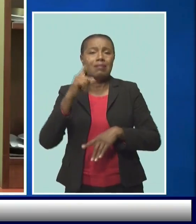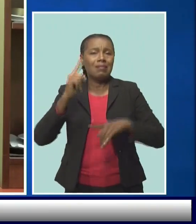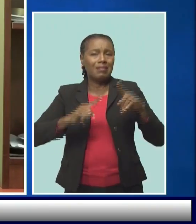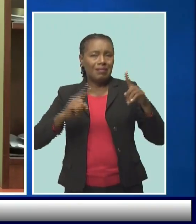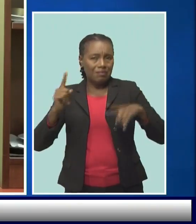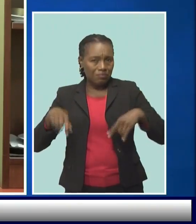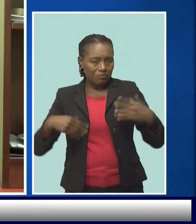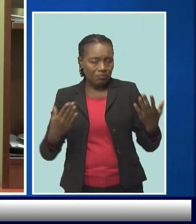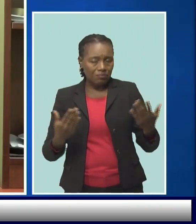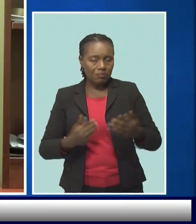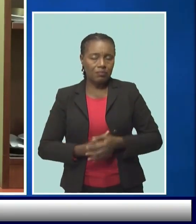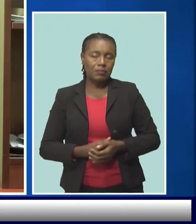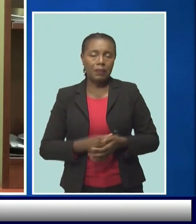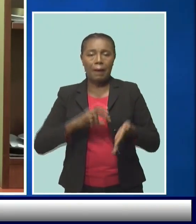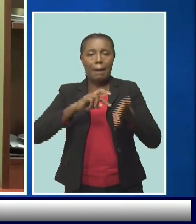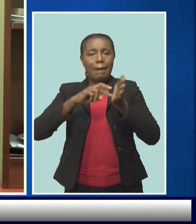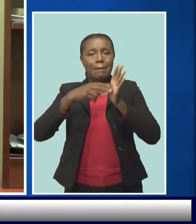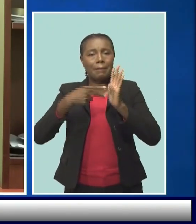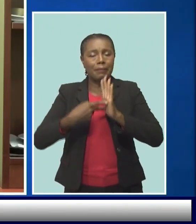all about.